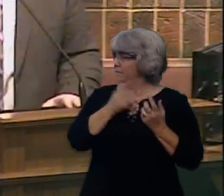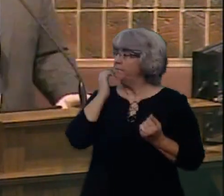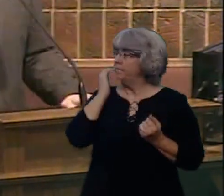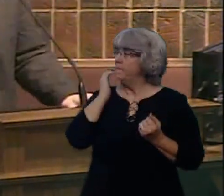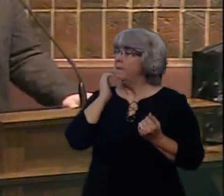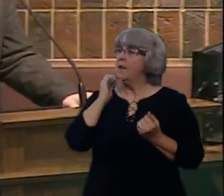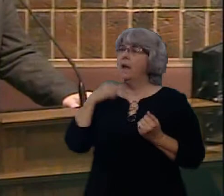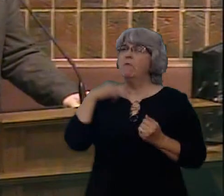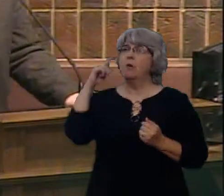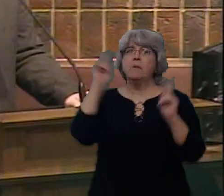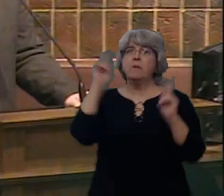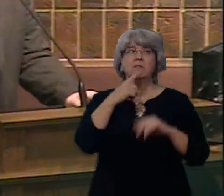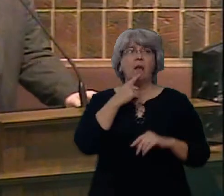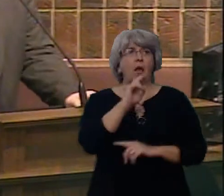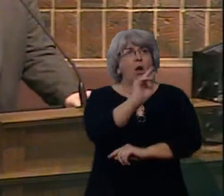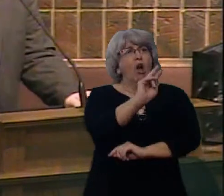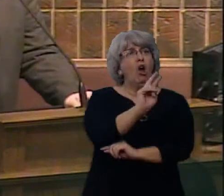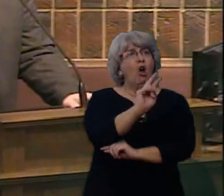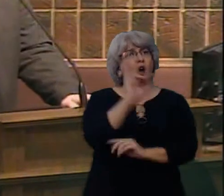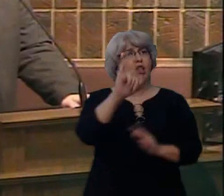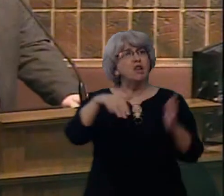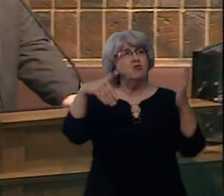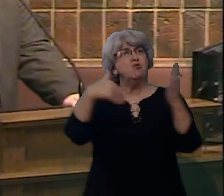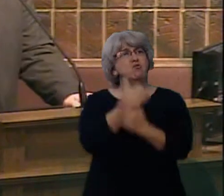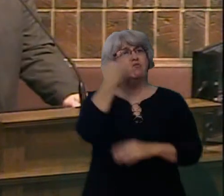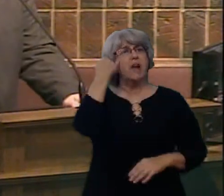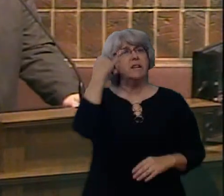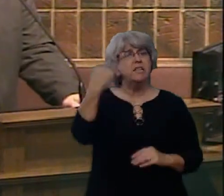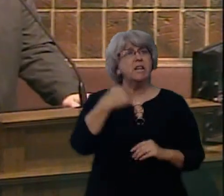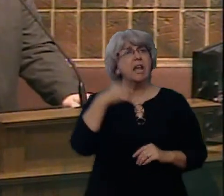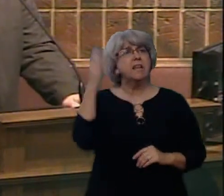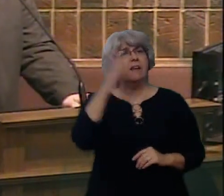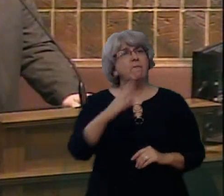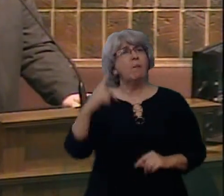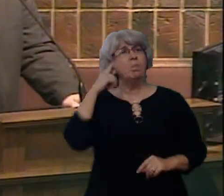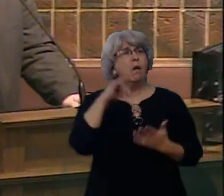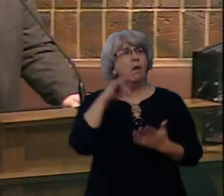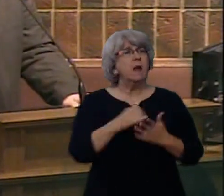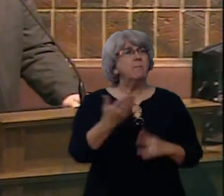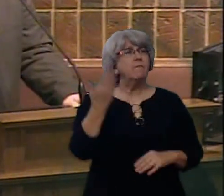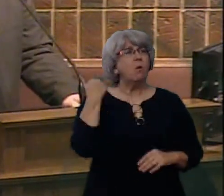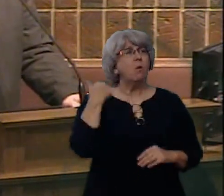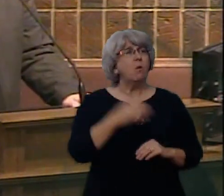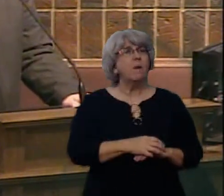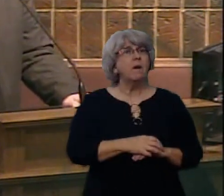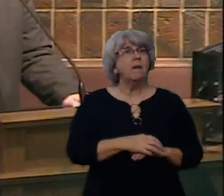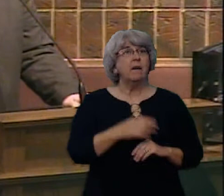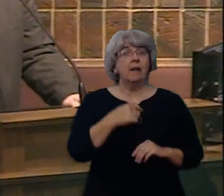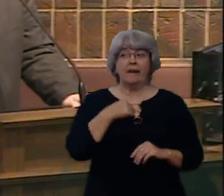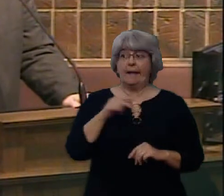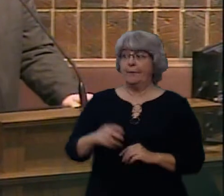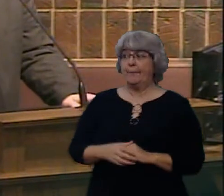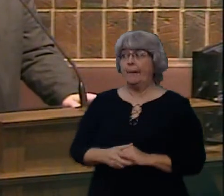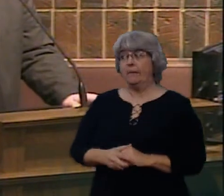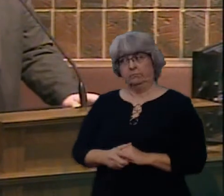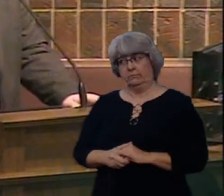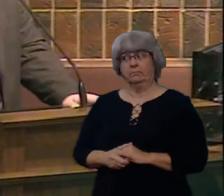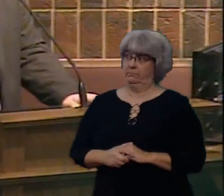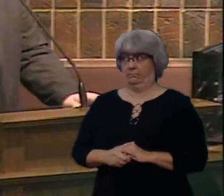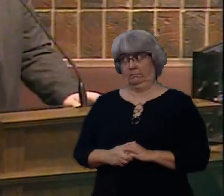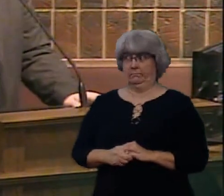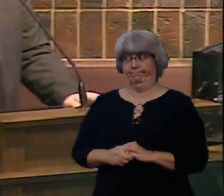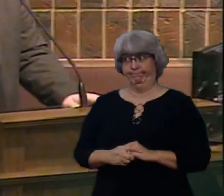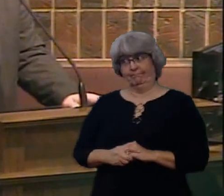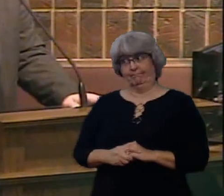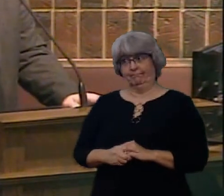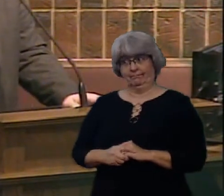really interesting perspective. I've never thought about it that way. And sometimes I've gone, there's a good reason for that. Perhaps we shouldn't be